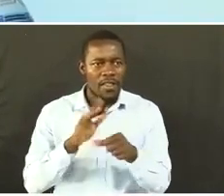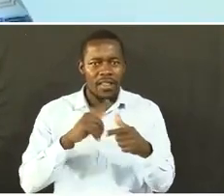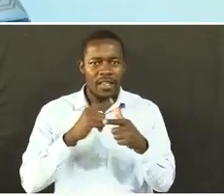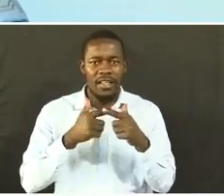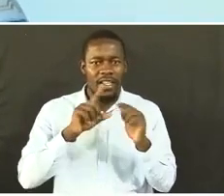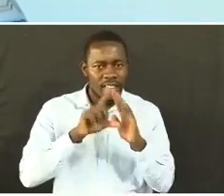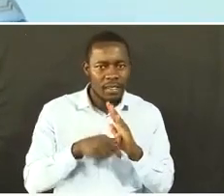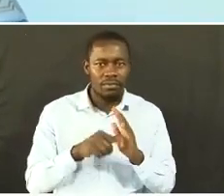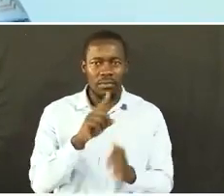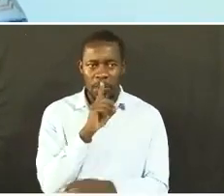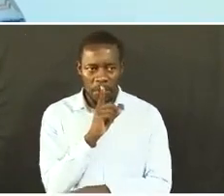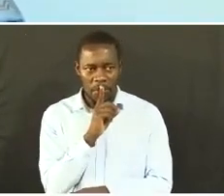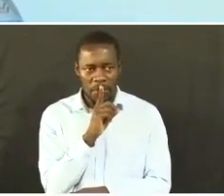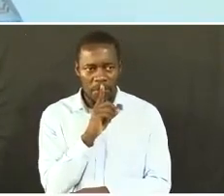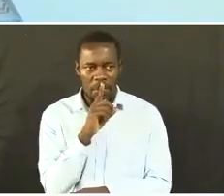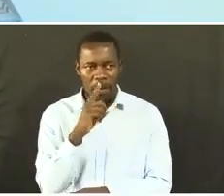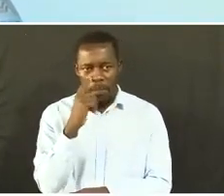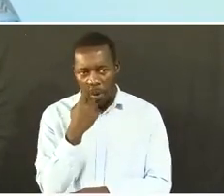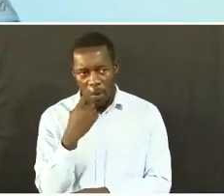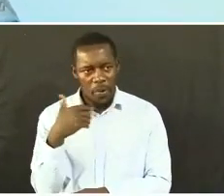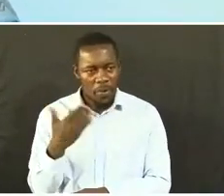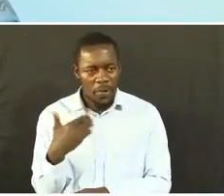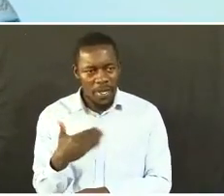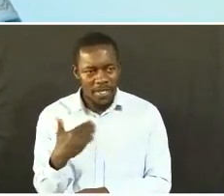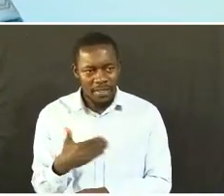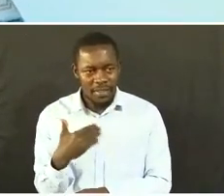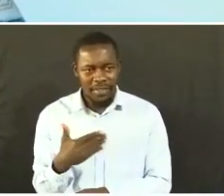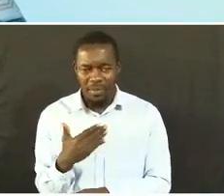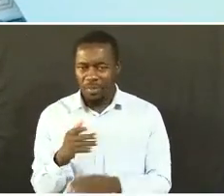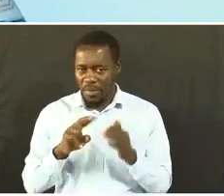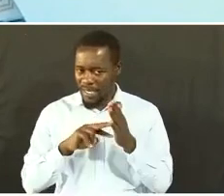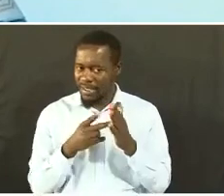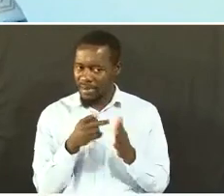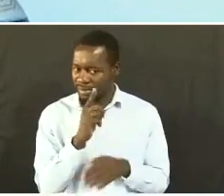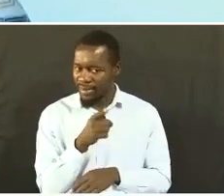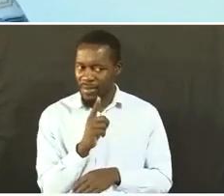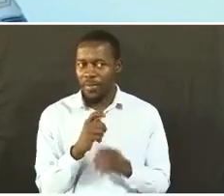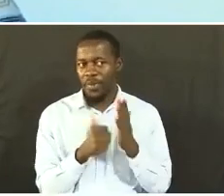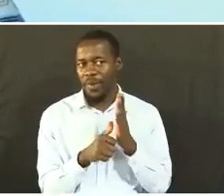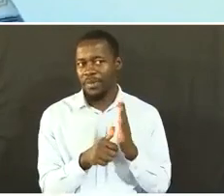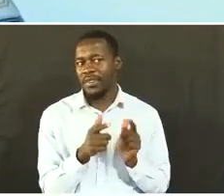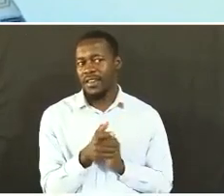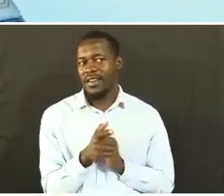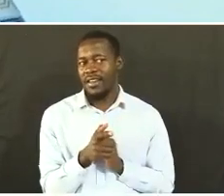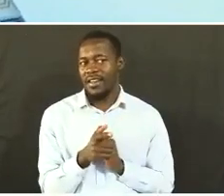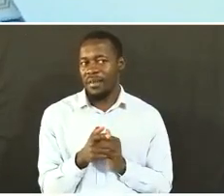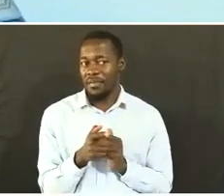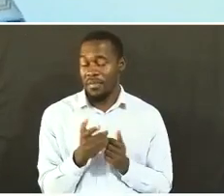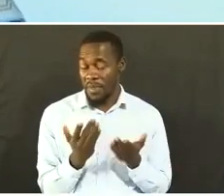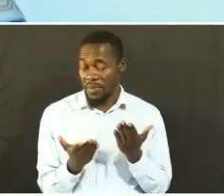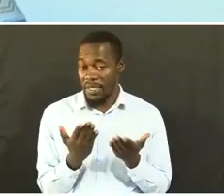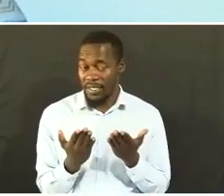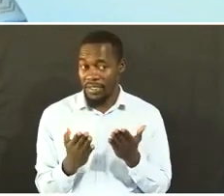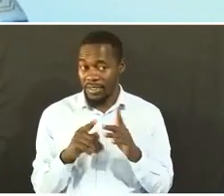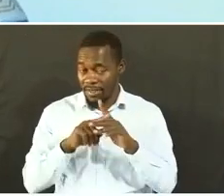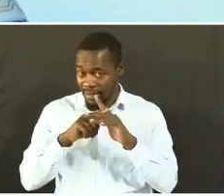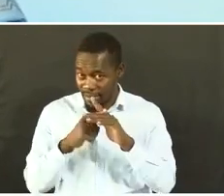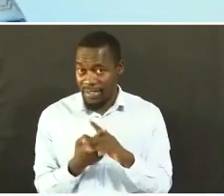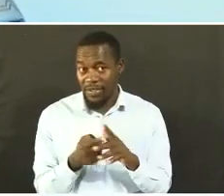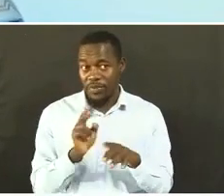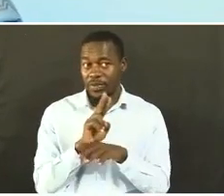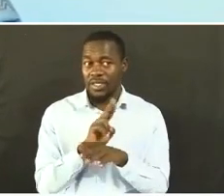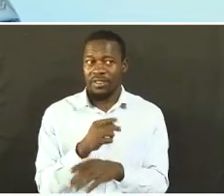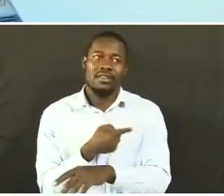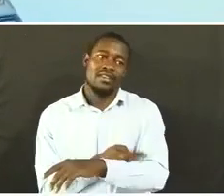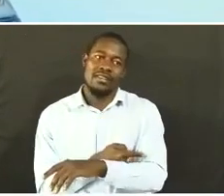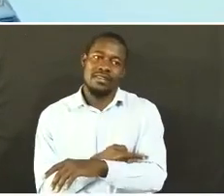But now they are very bold. They have no inhibition. They can say anything in the presence of anyone. So those could be telltale signs. And therefore, you